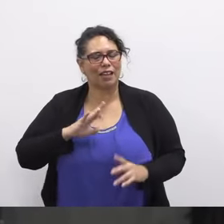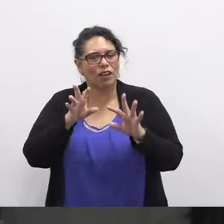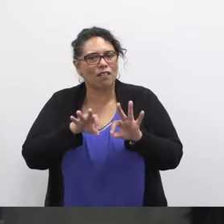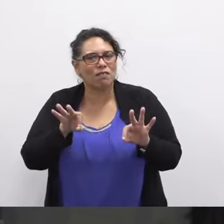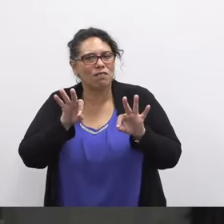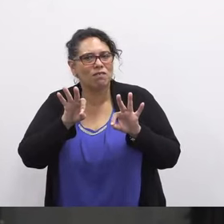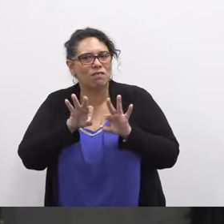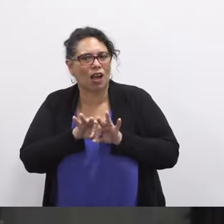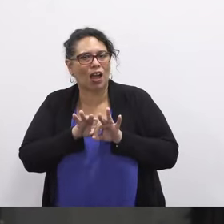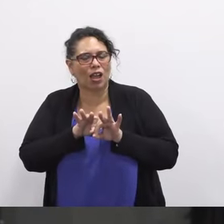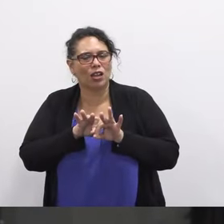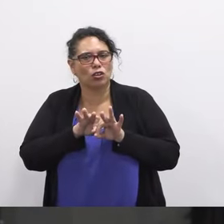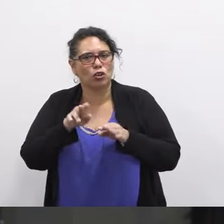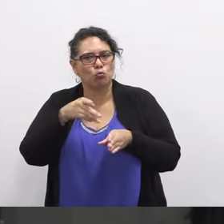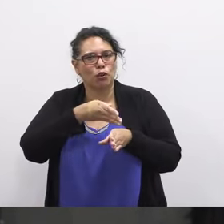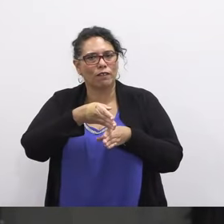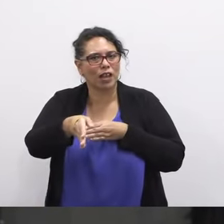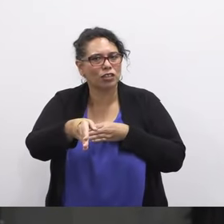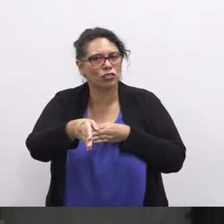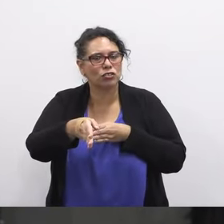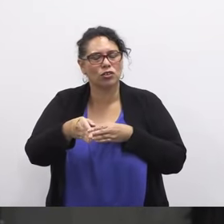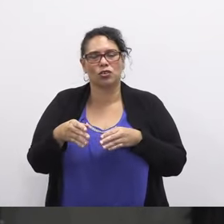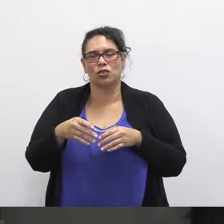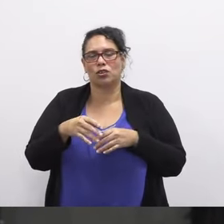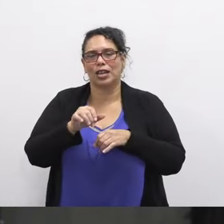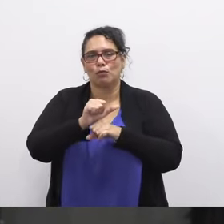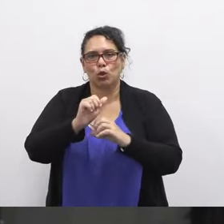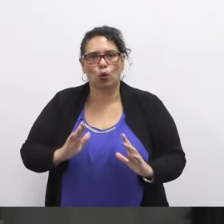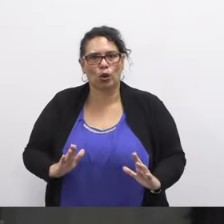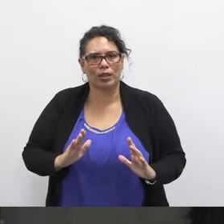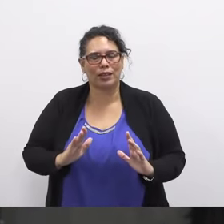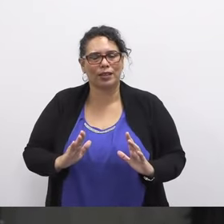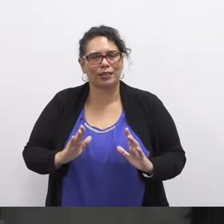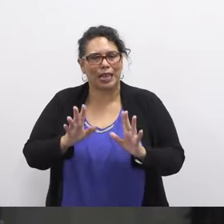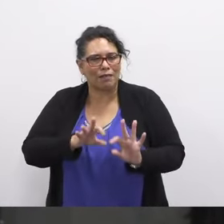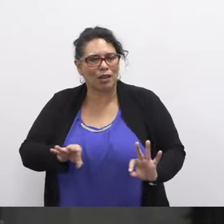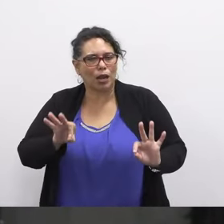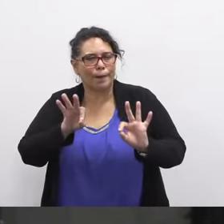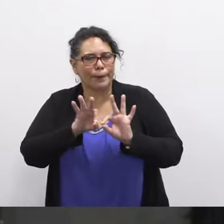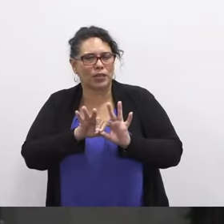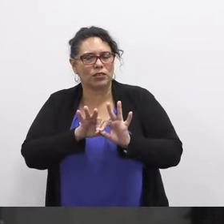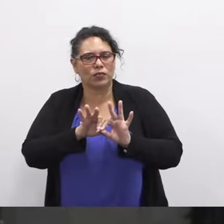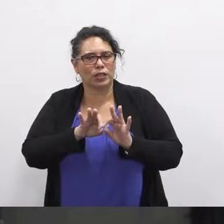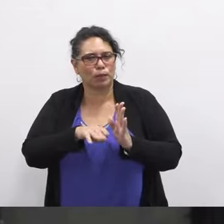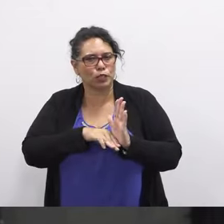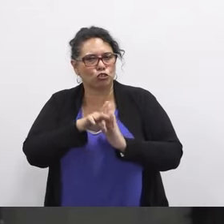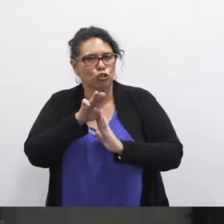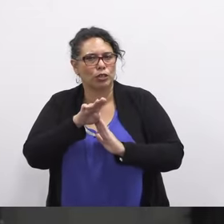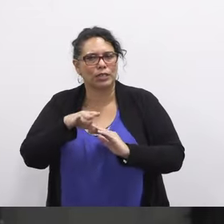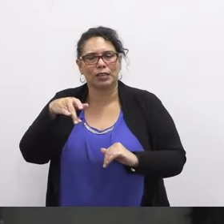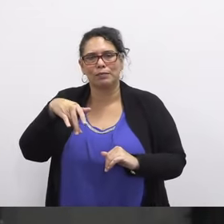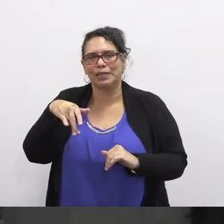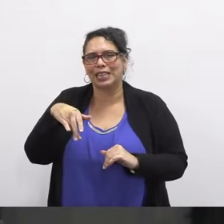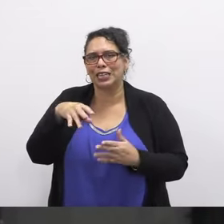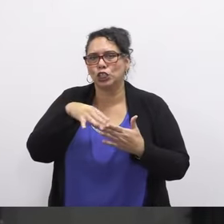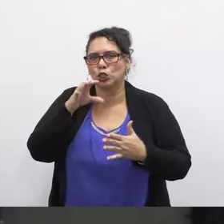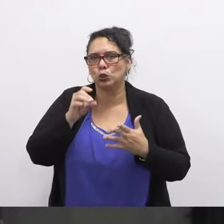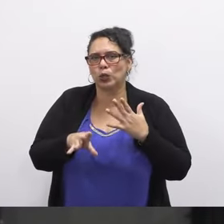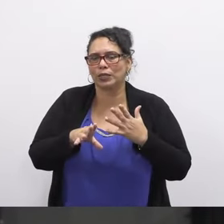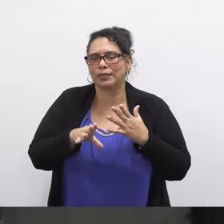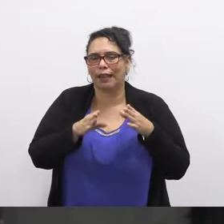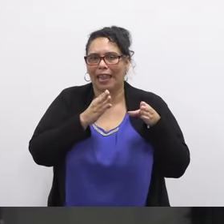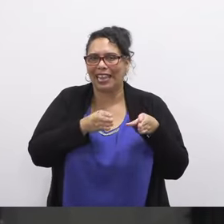professional employees, fundamental to the maturing of Milliken students, individually